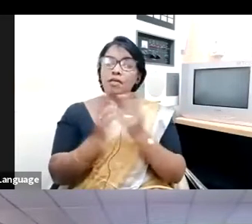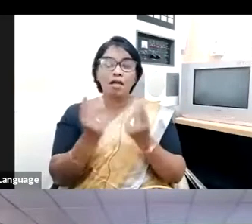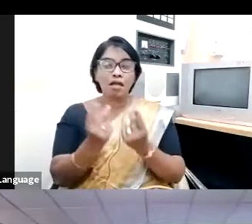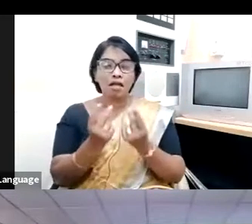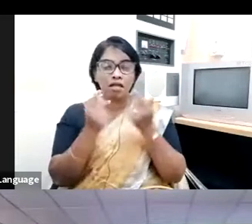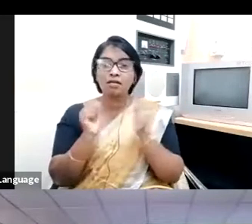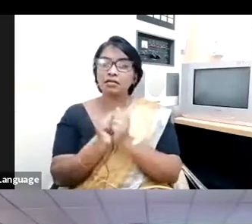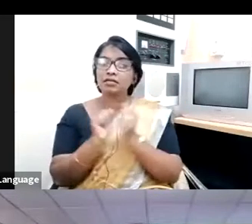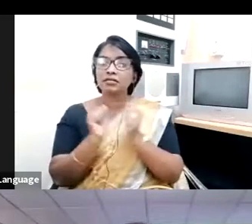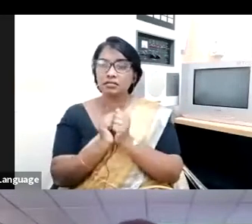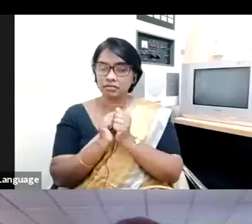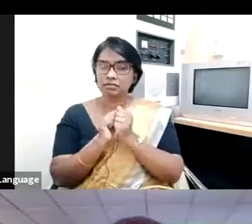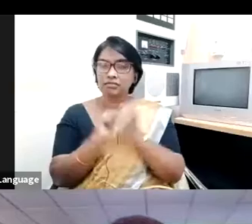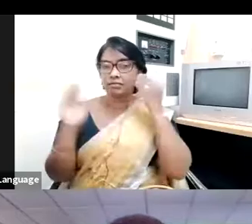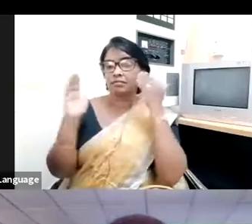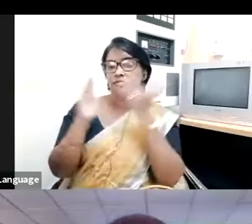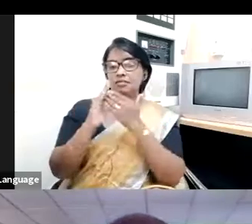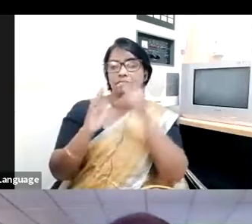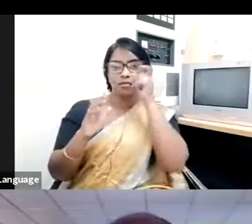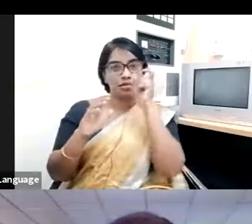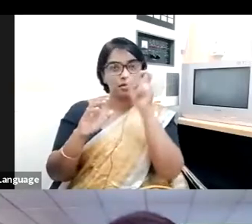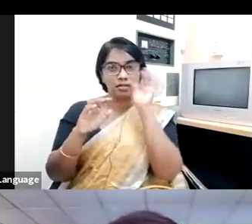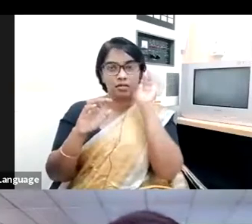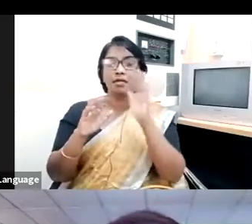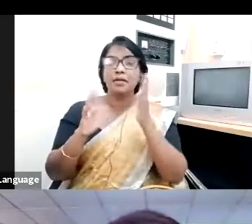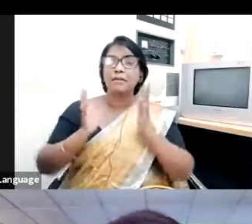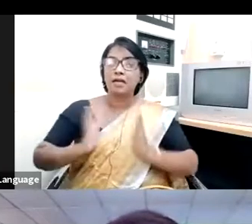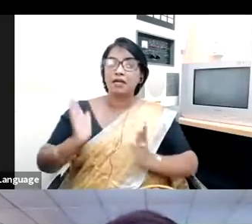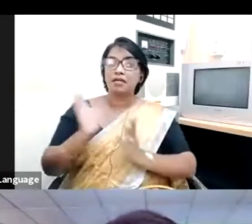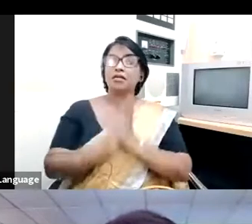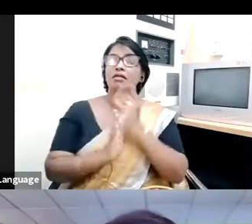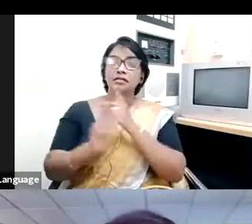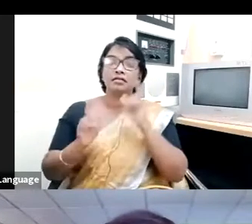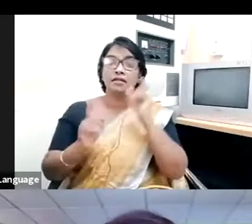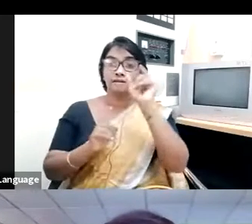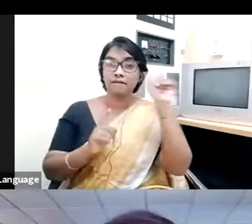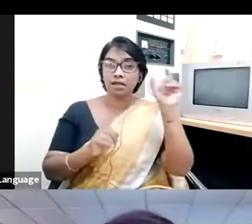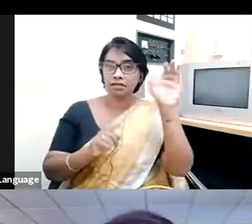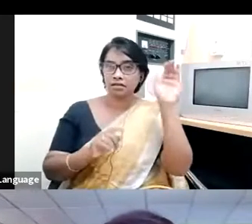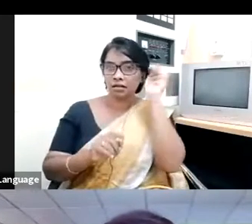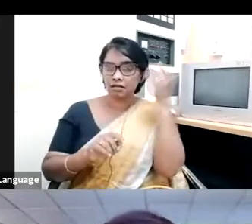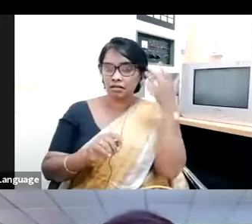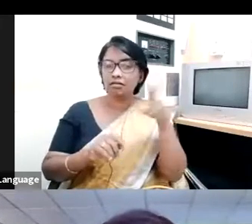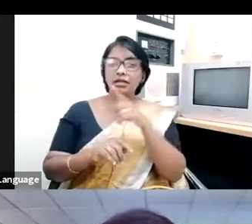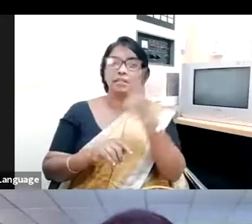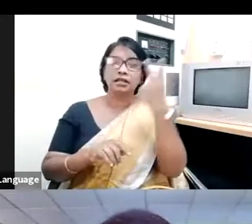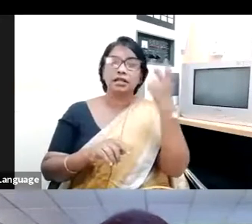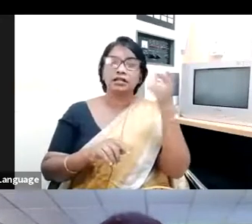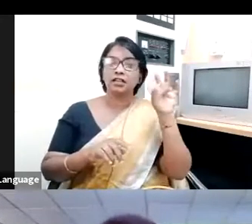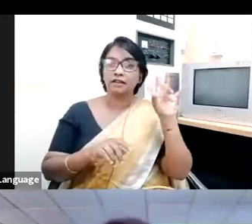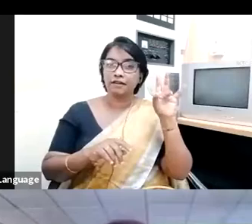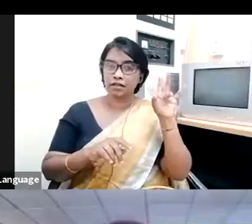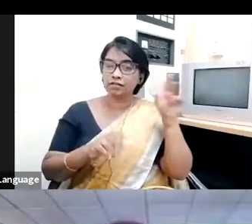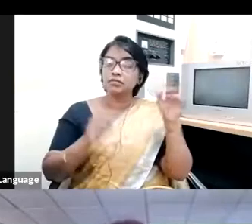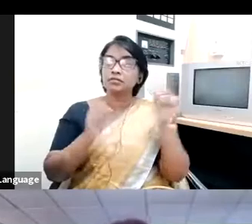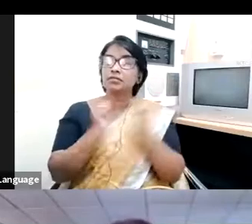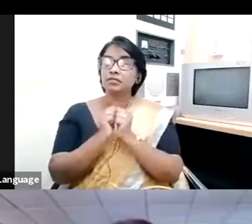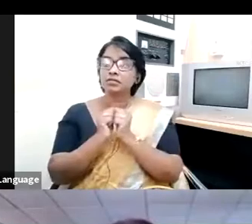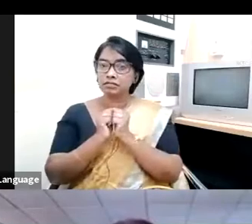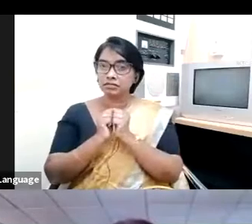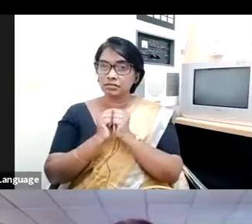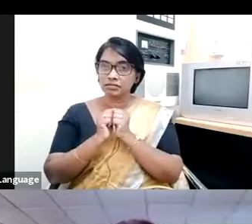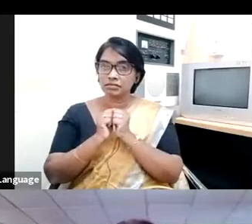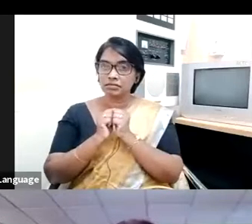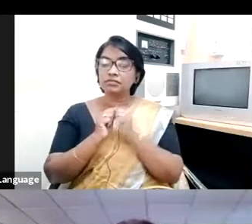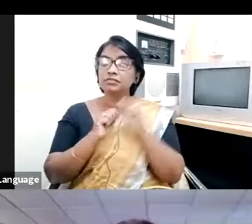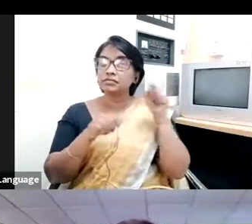humanity, and are postponing doing what they have to by 2025 and postponing targets to 2040, 2050,